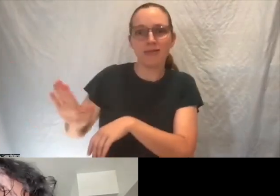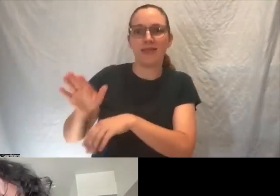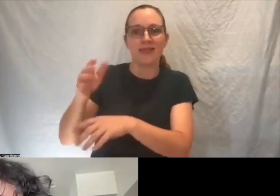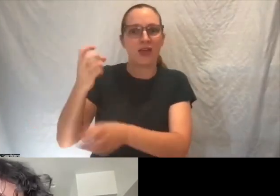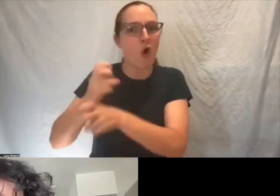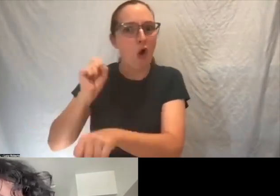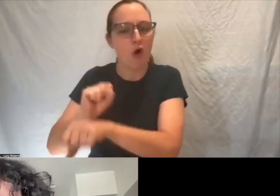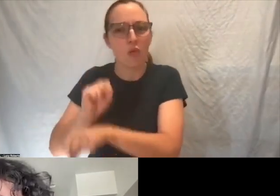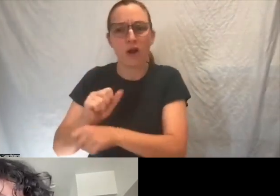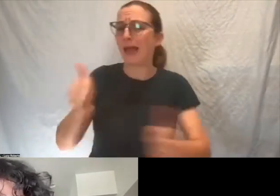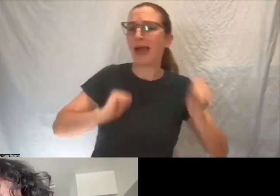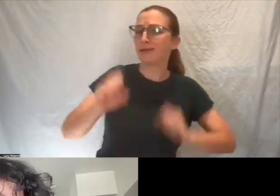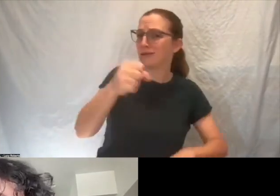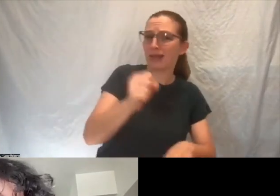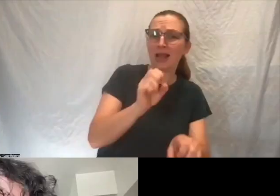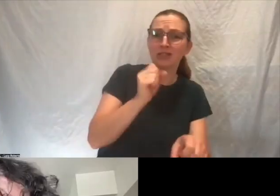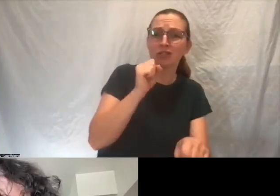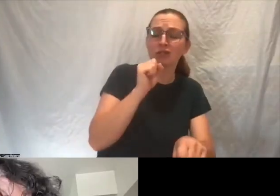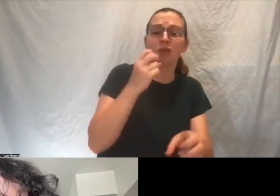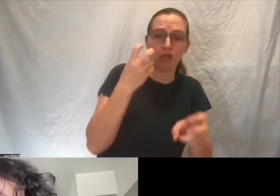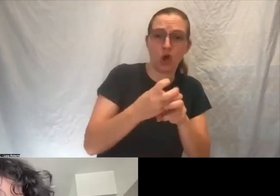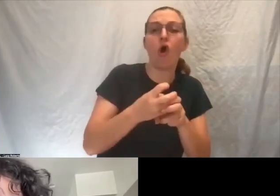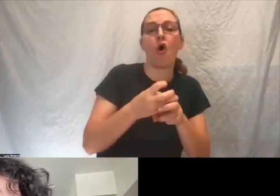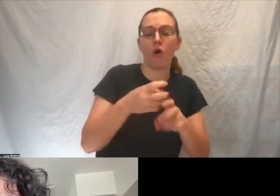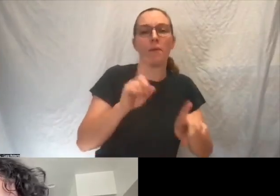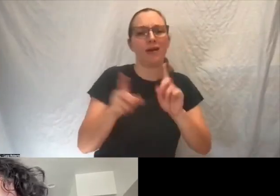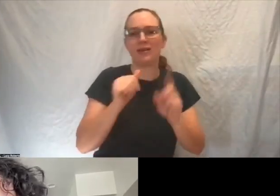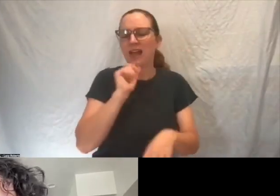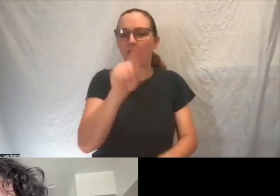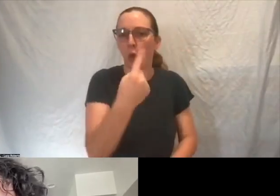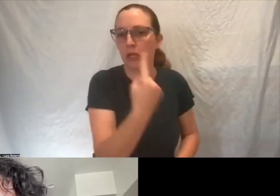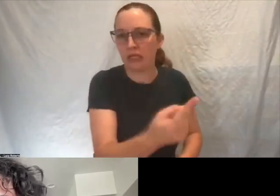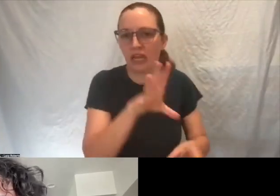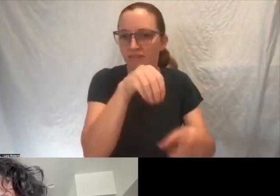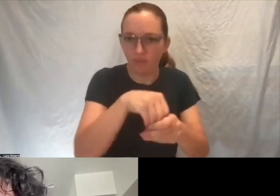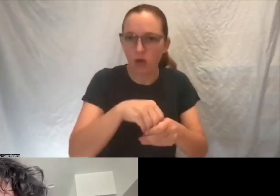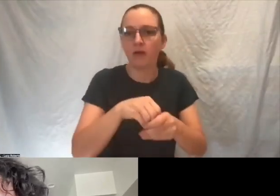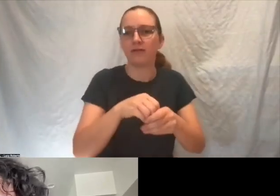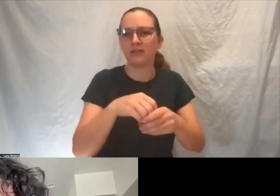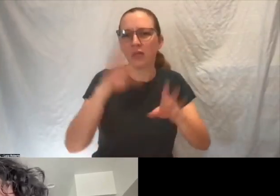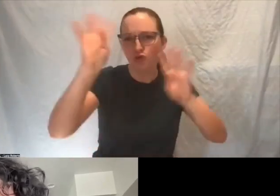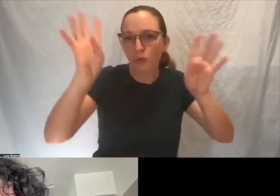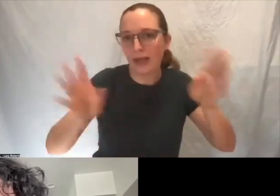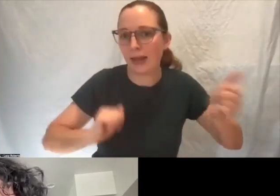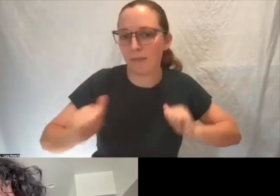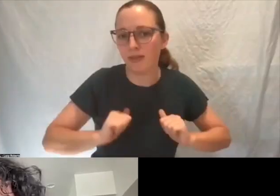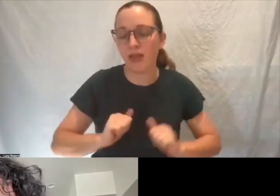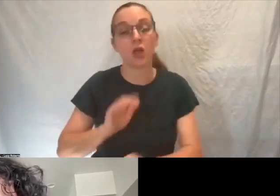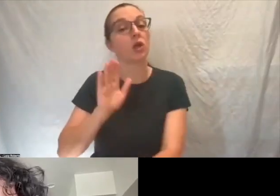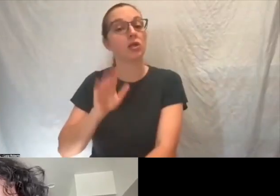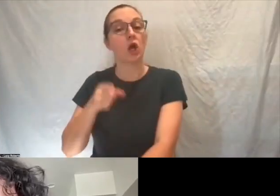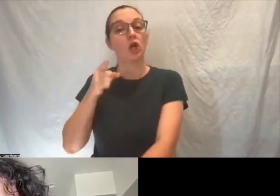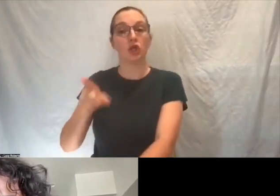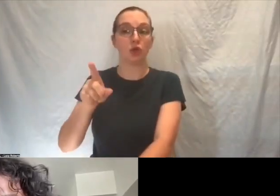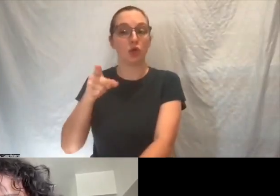that goes in to creating a film or even a play. And You're Adorable was actually an assignment for one of